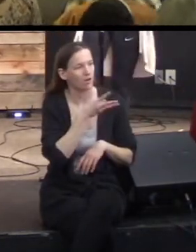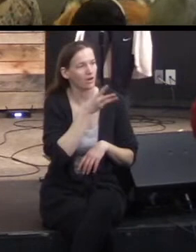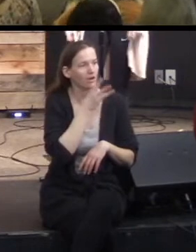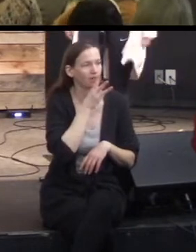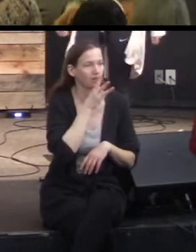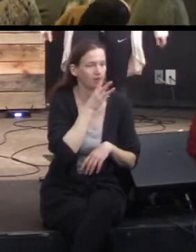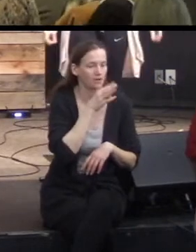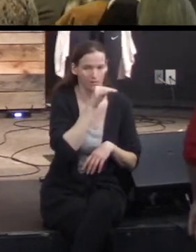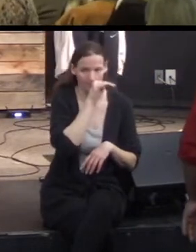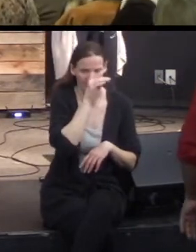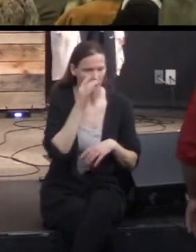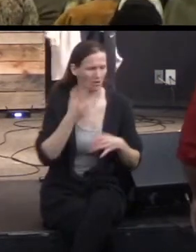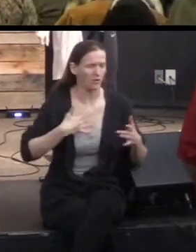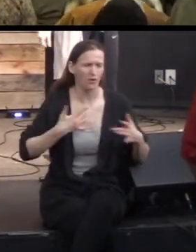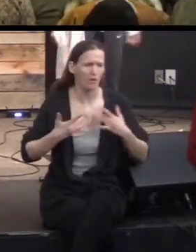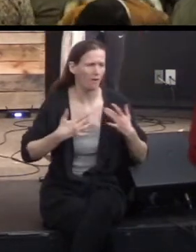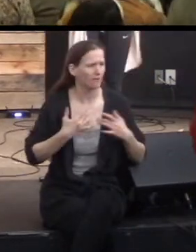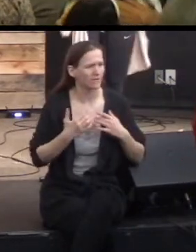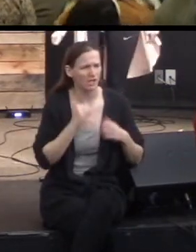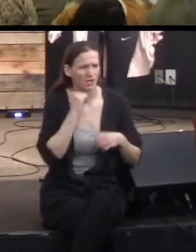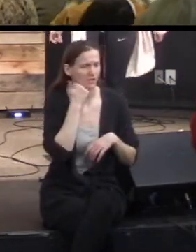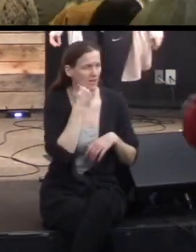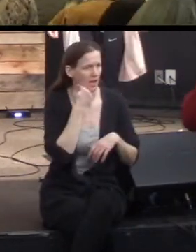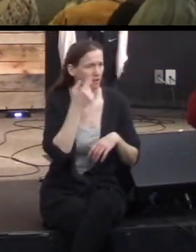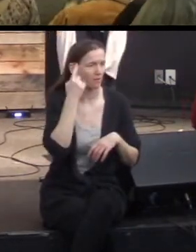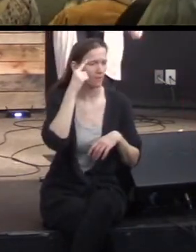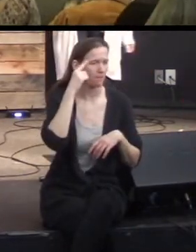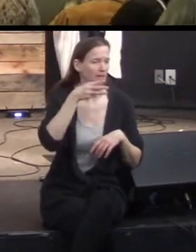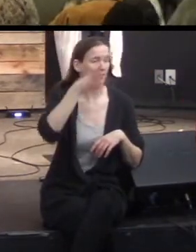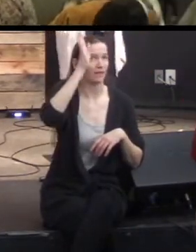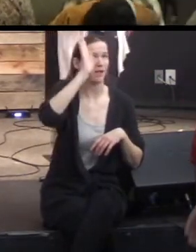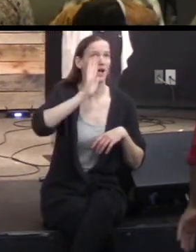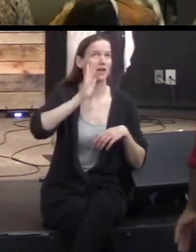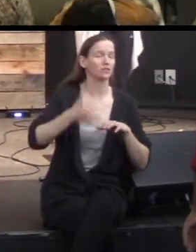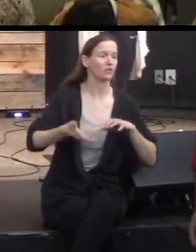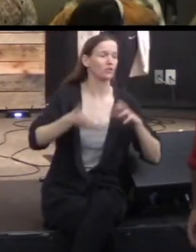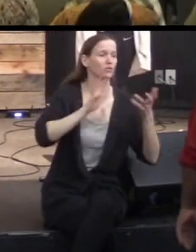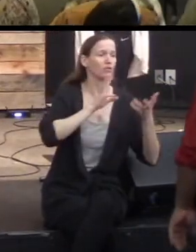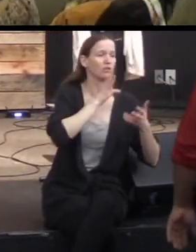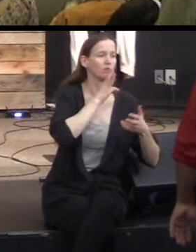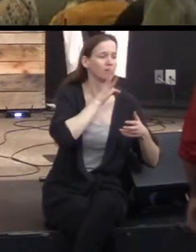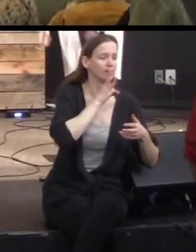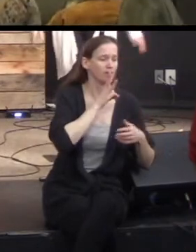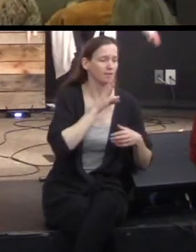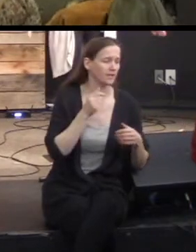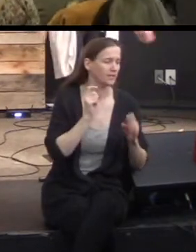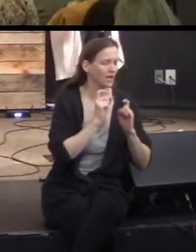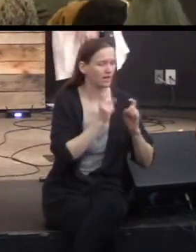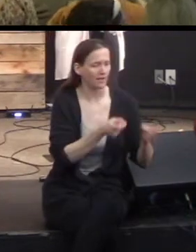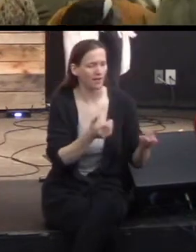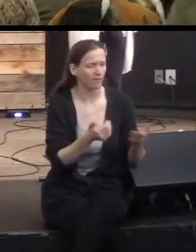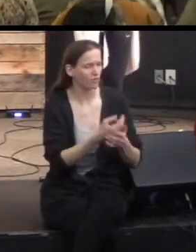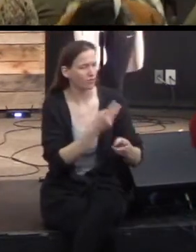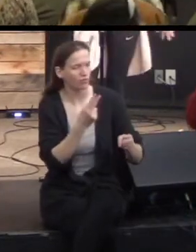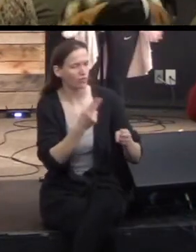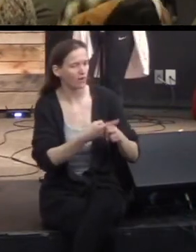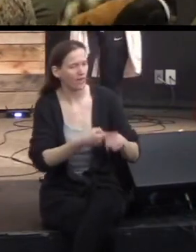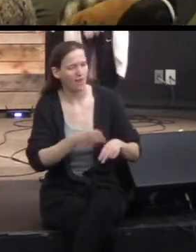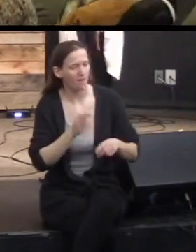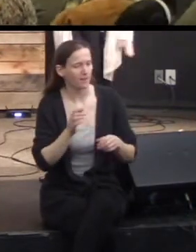don't have to feel no shame now, cause God's gonna trouble the water. He's gonna give you a new name. God's